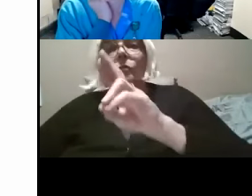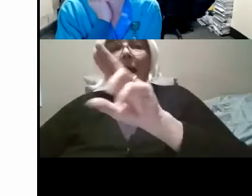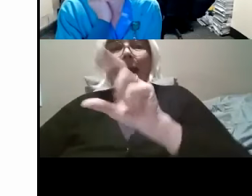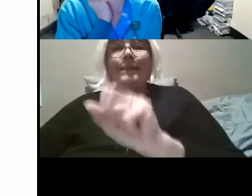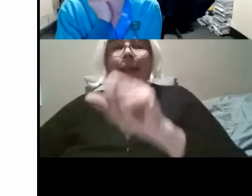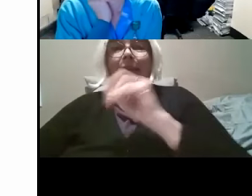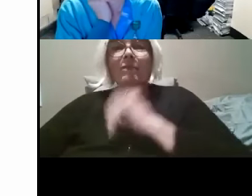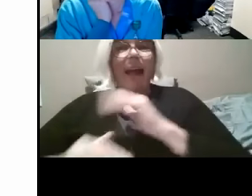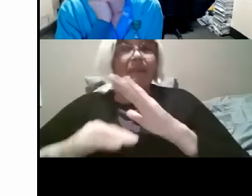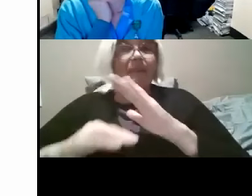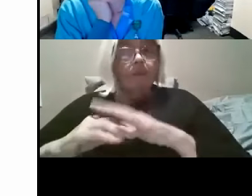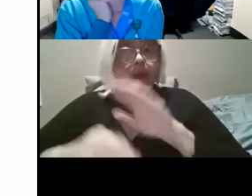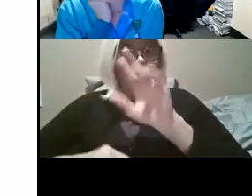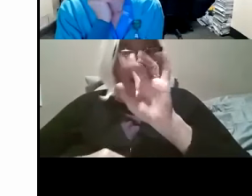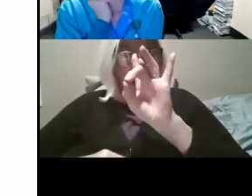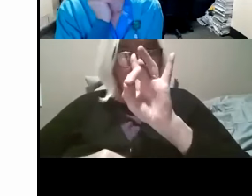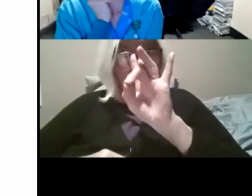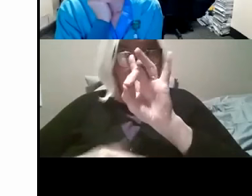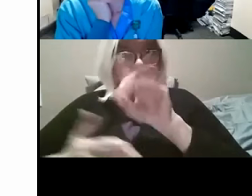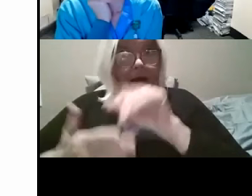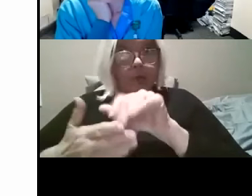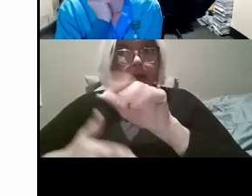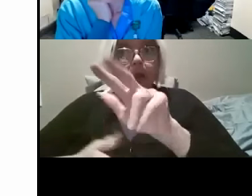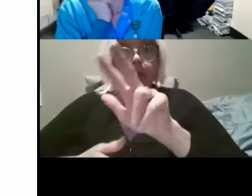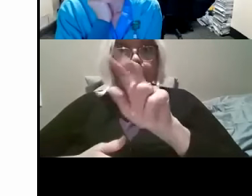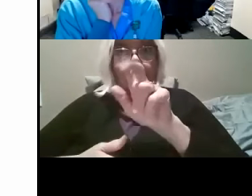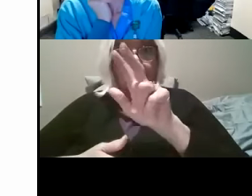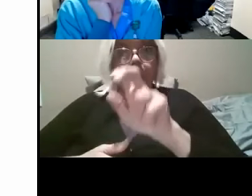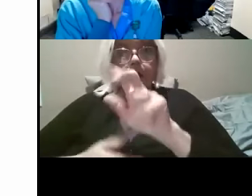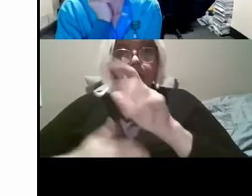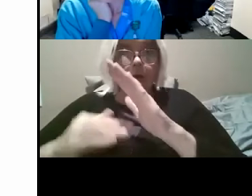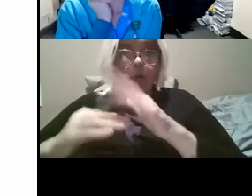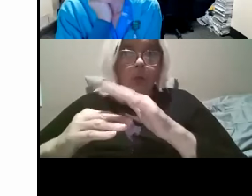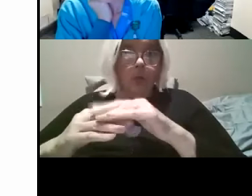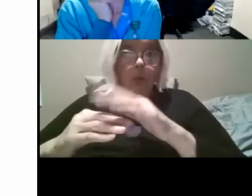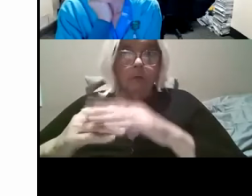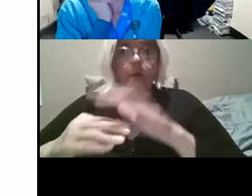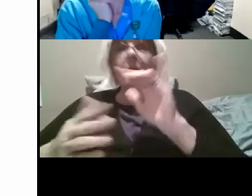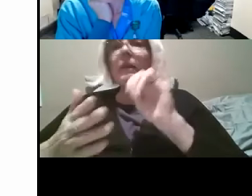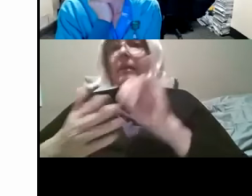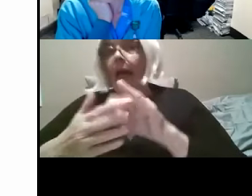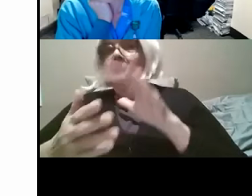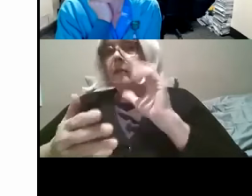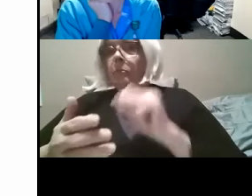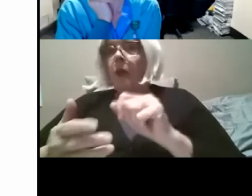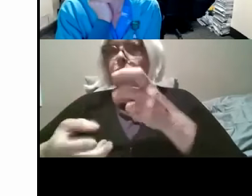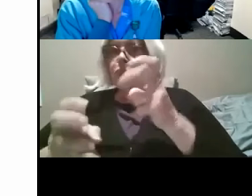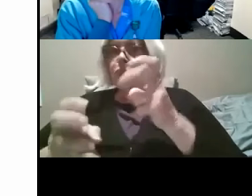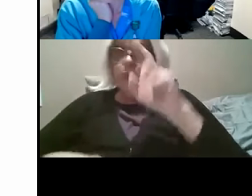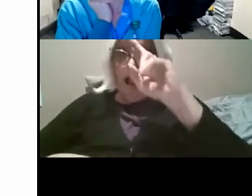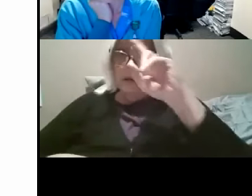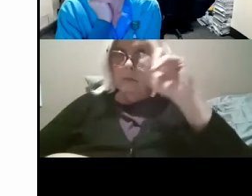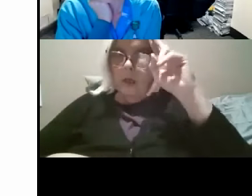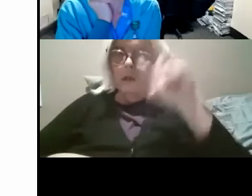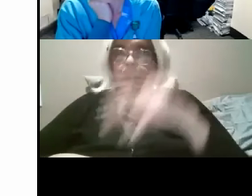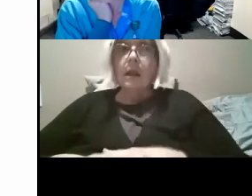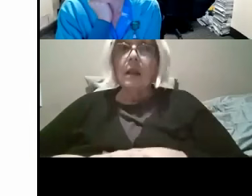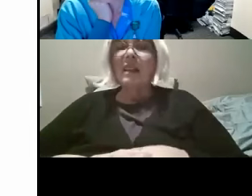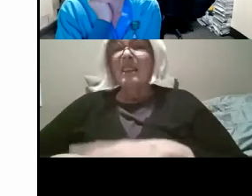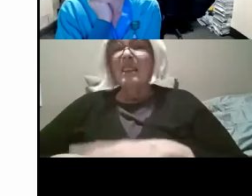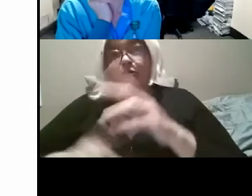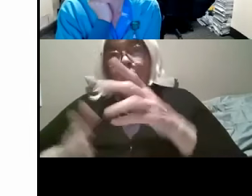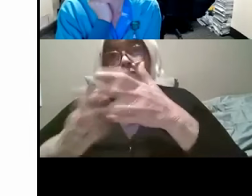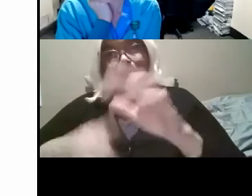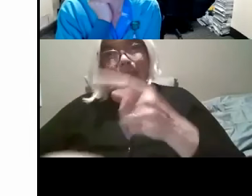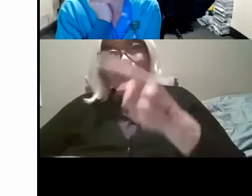COVID. And about a third of those have ended up in the ICU. That's stressful and scary.